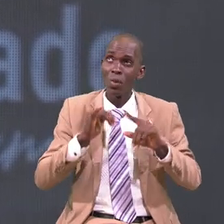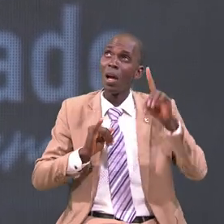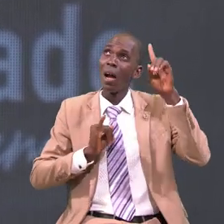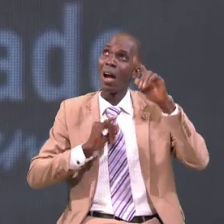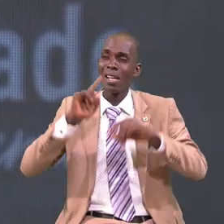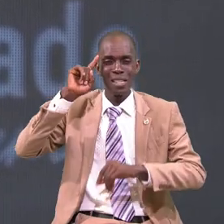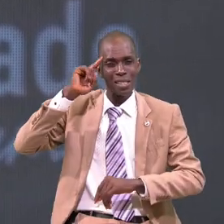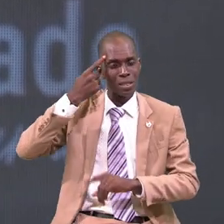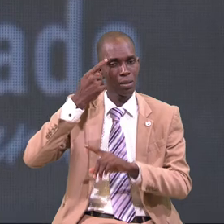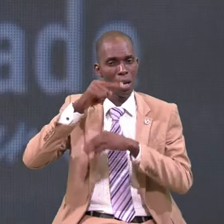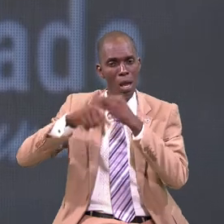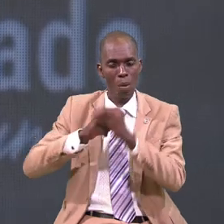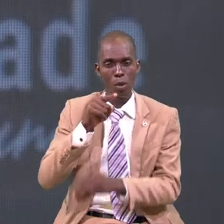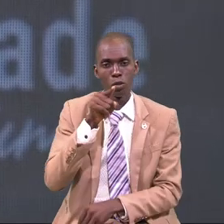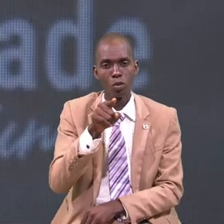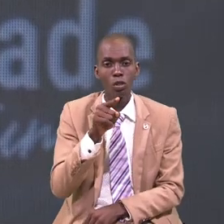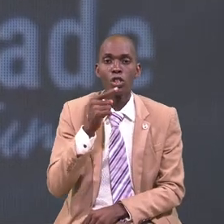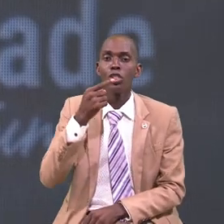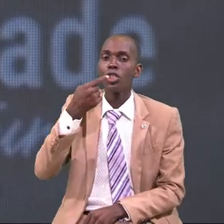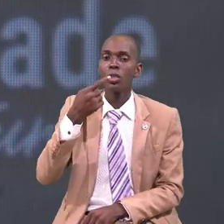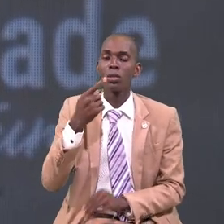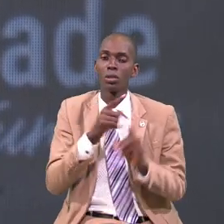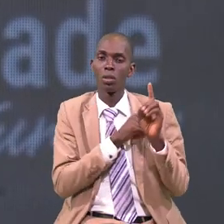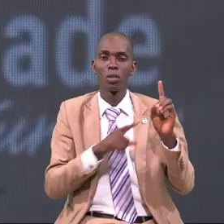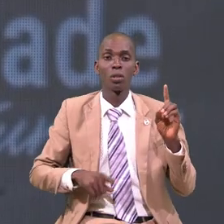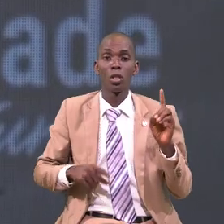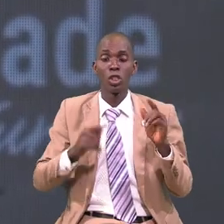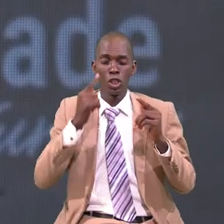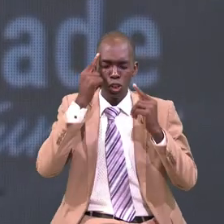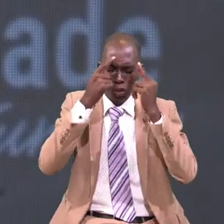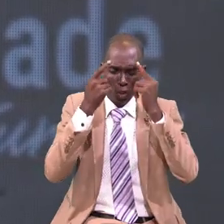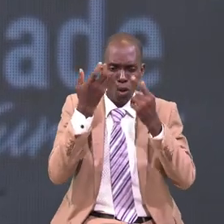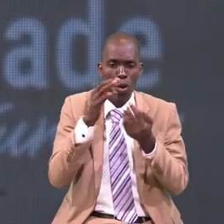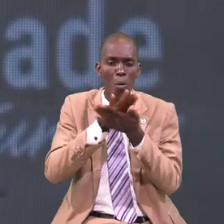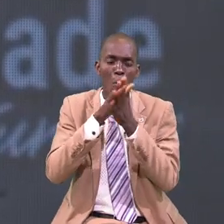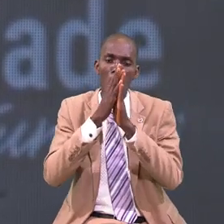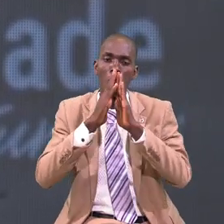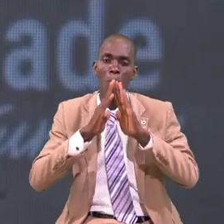says the Lord, thoughts of peace and not of evil,